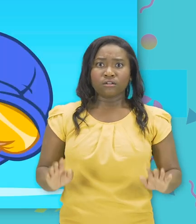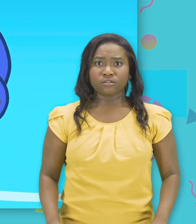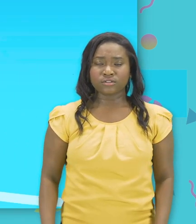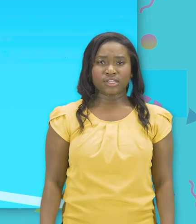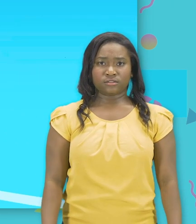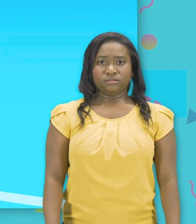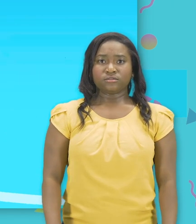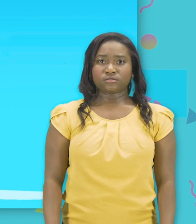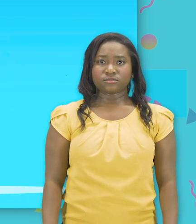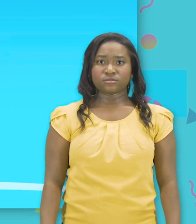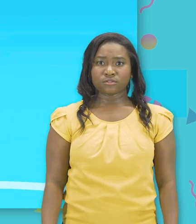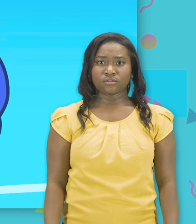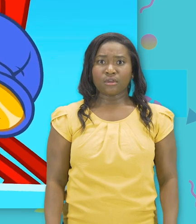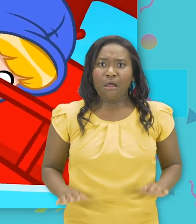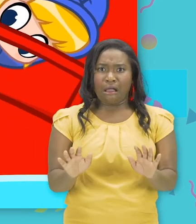Whoa!